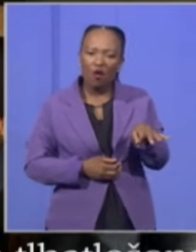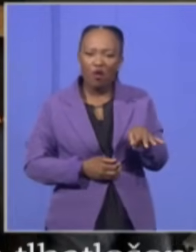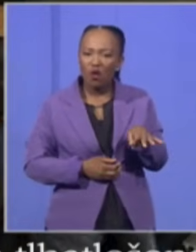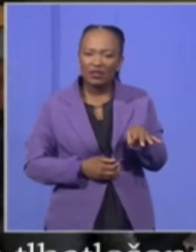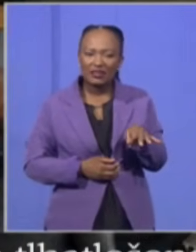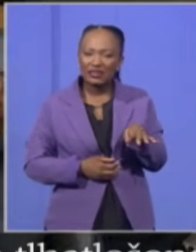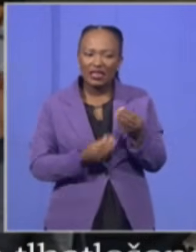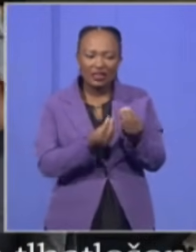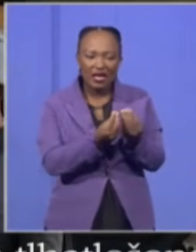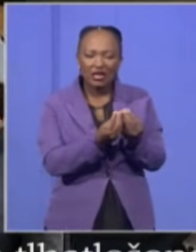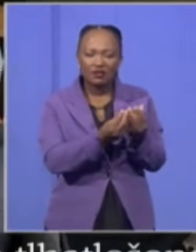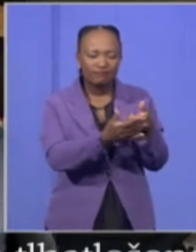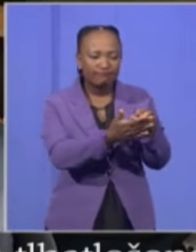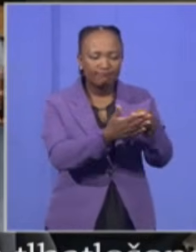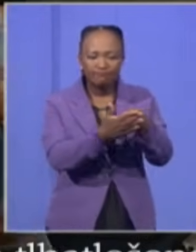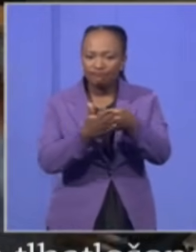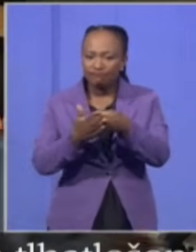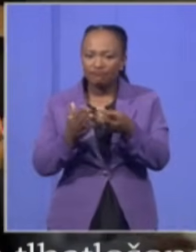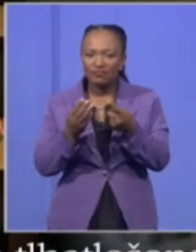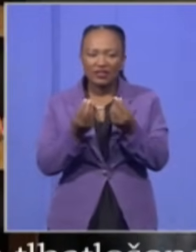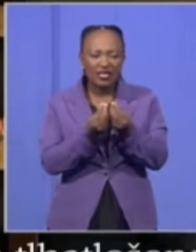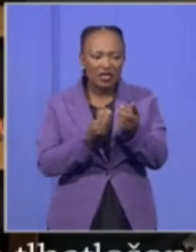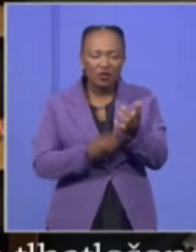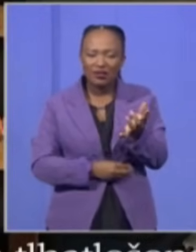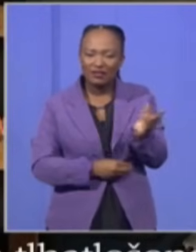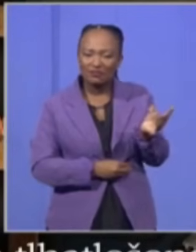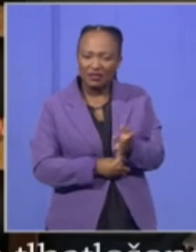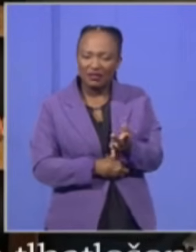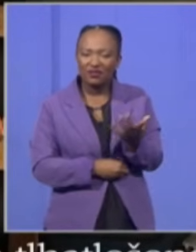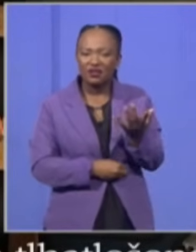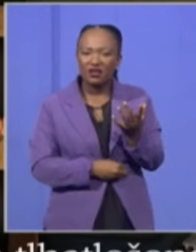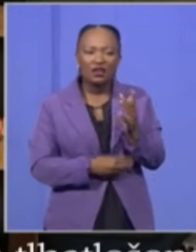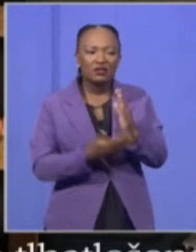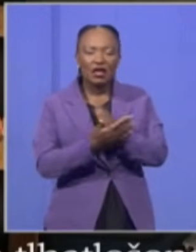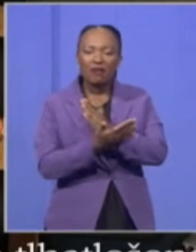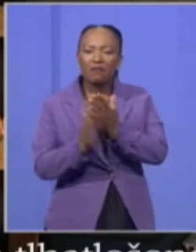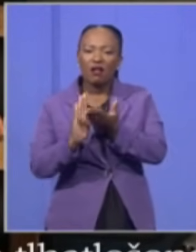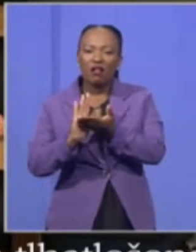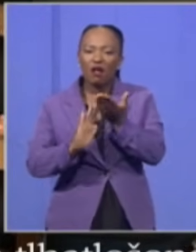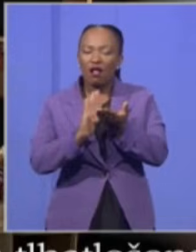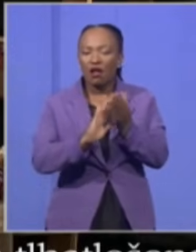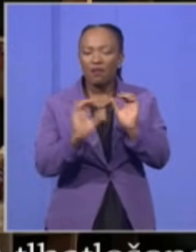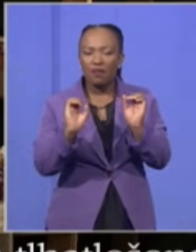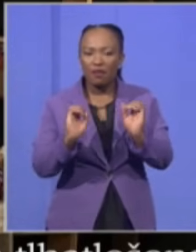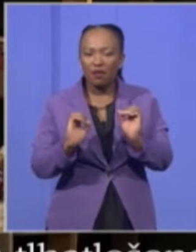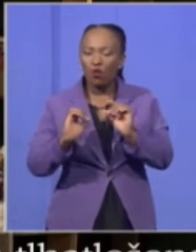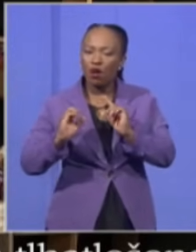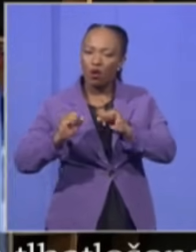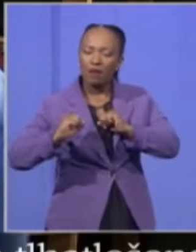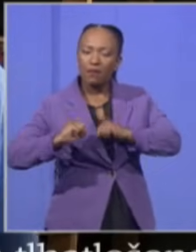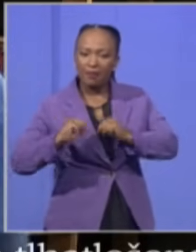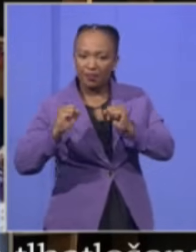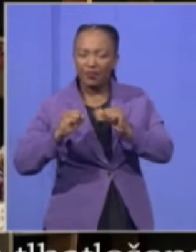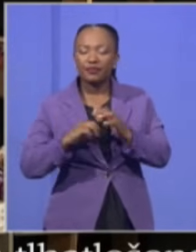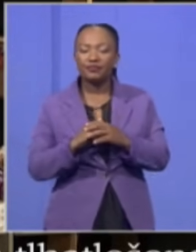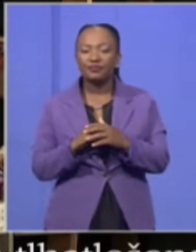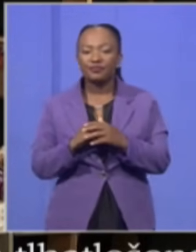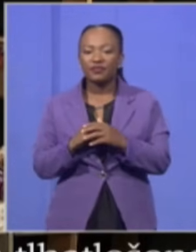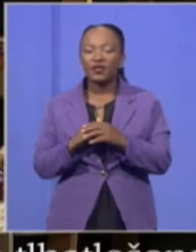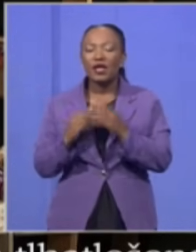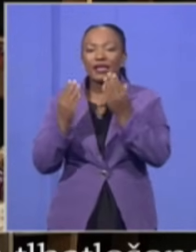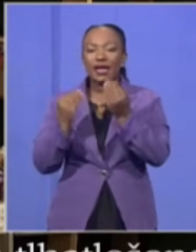go bo di eng. Dilo tla be di expensive because some of the things le tsone ha di oketsiwa like ba dumelane le rona. Figures tse dintsa di ntshitseng